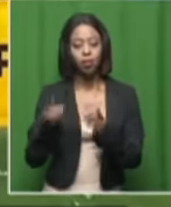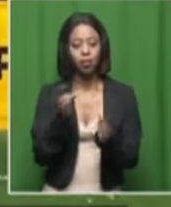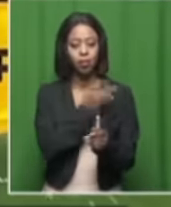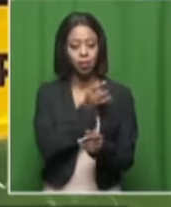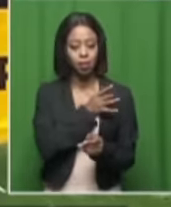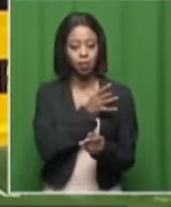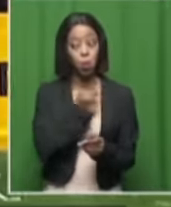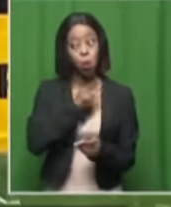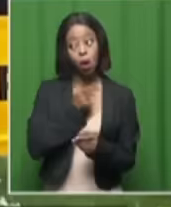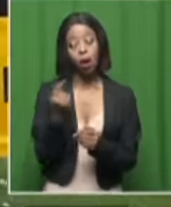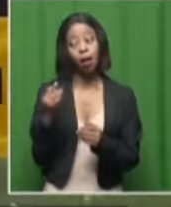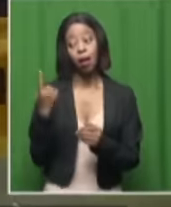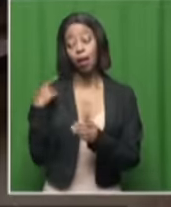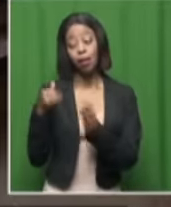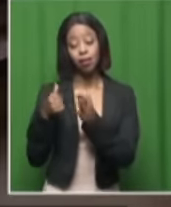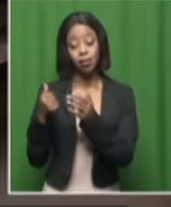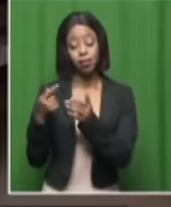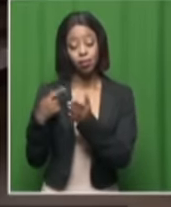have to...